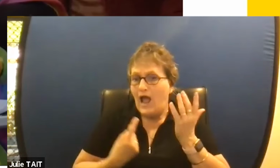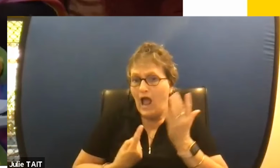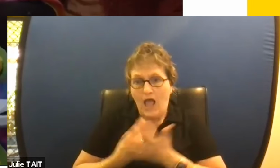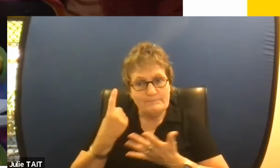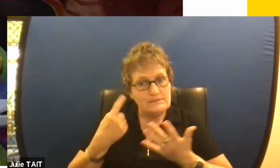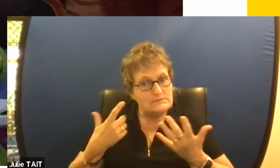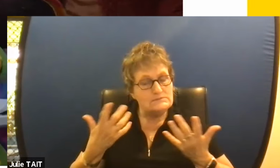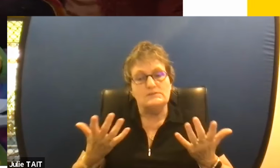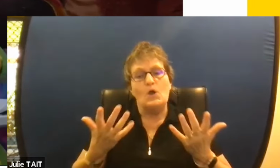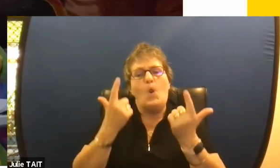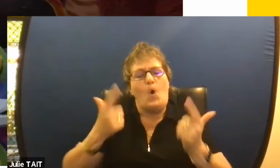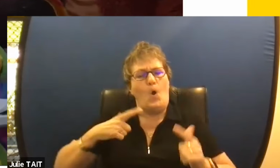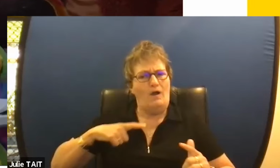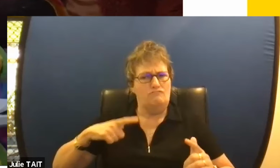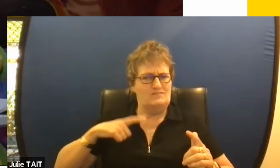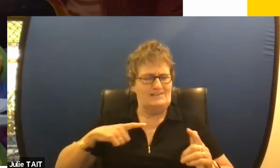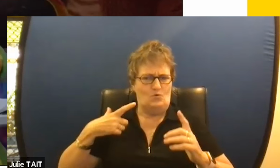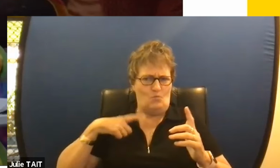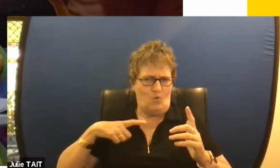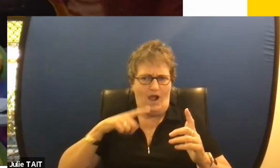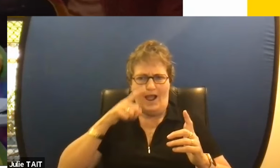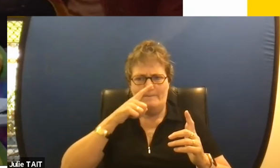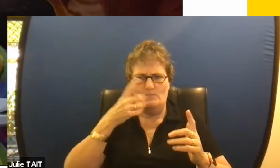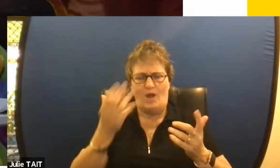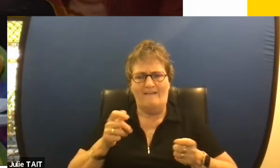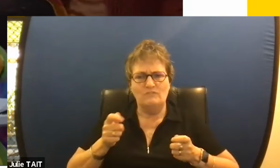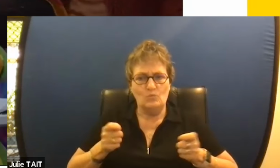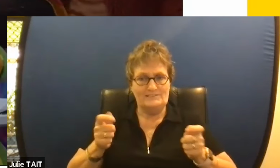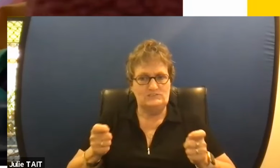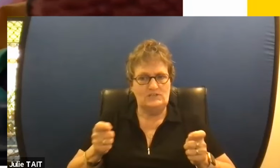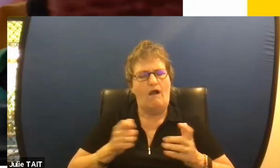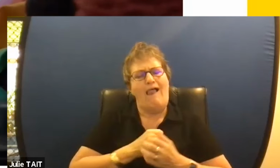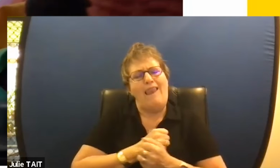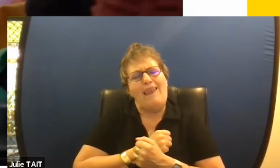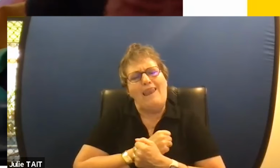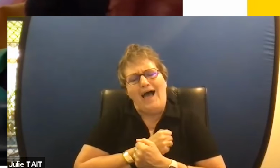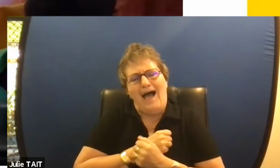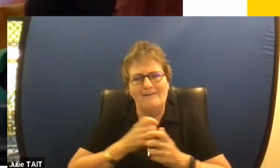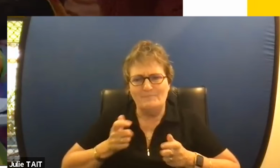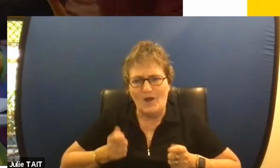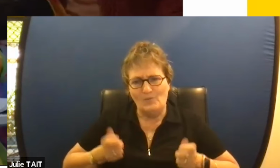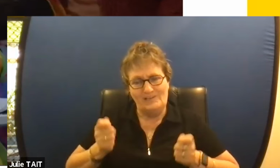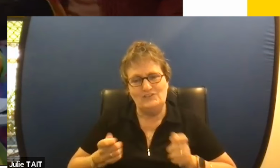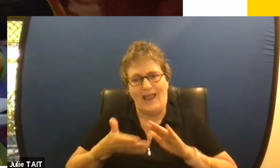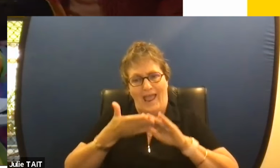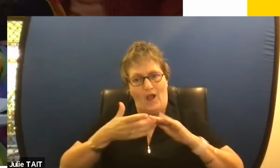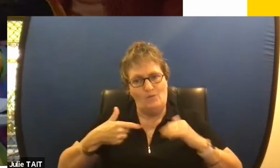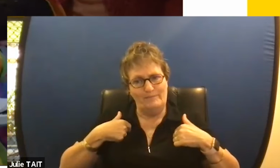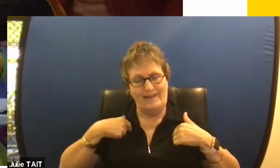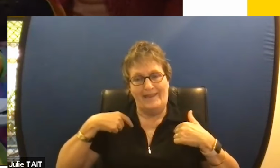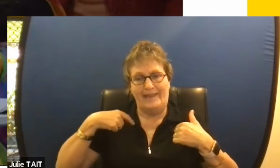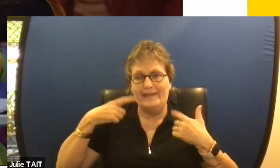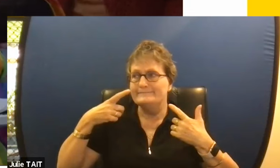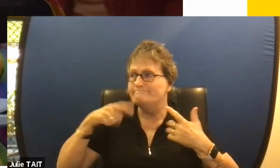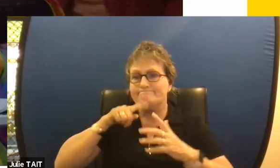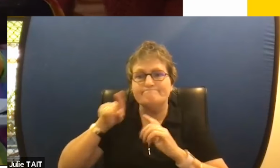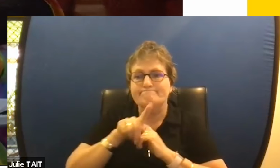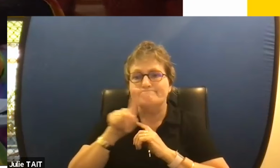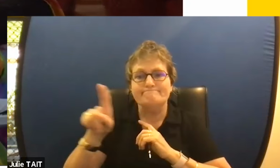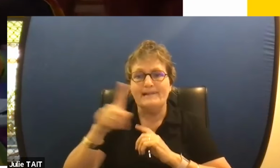lot of different reasons for people using a wheelchair. I love my wheelchair because it helps me get around and I can do things myself.